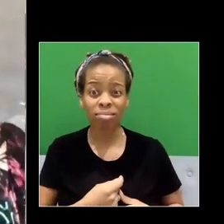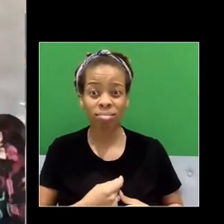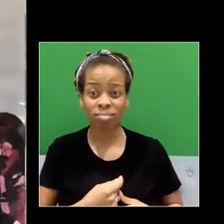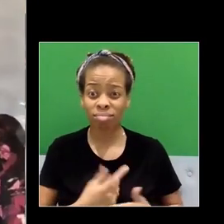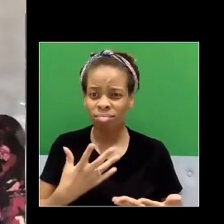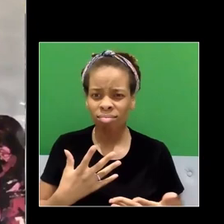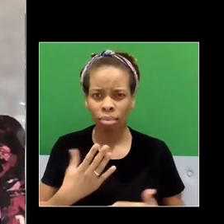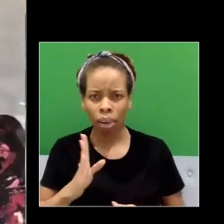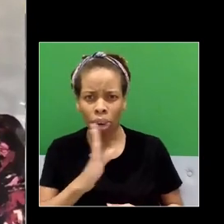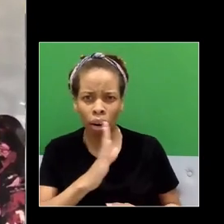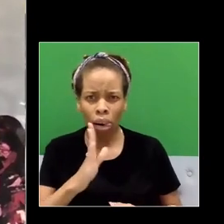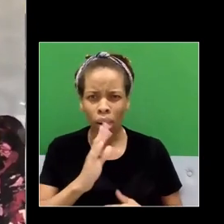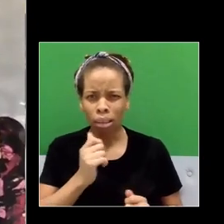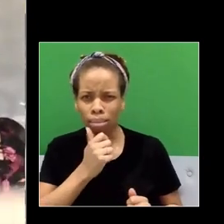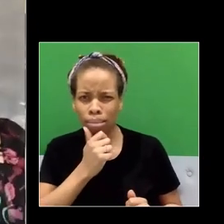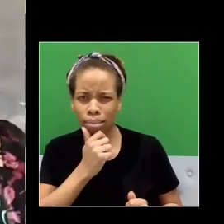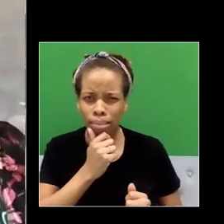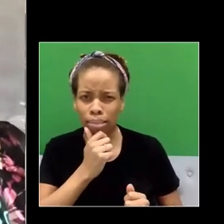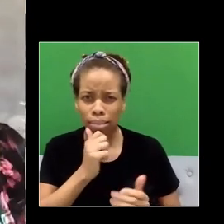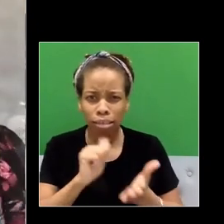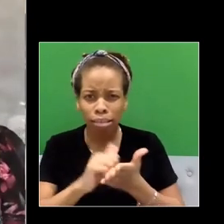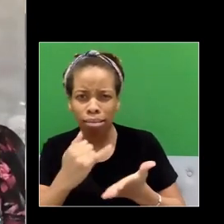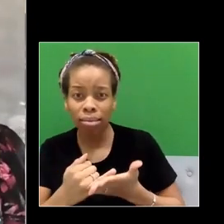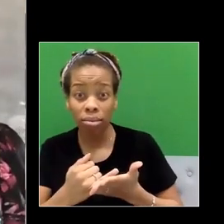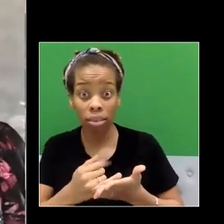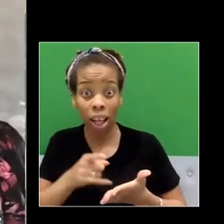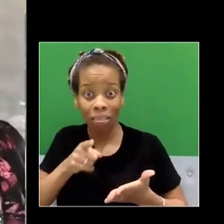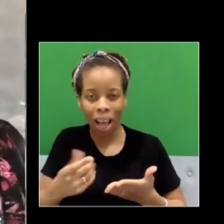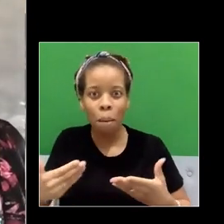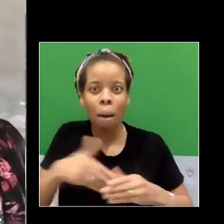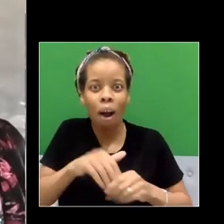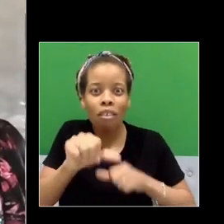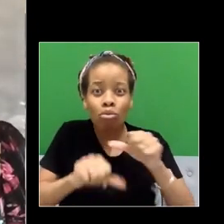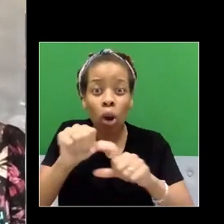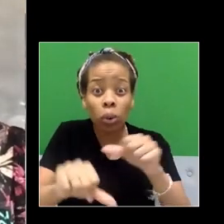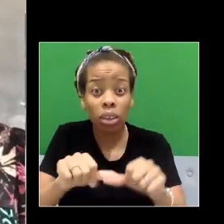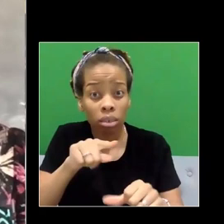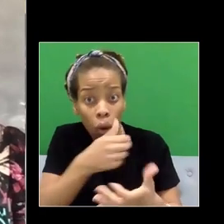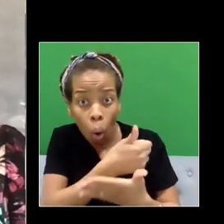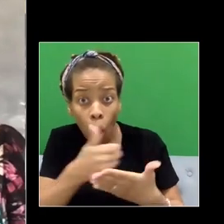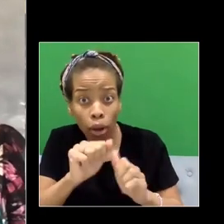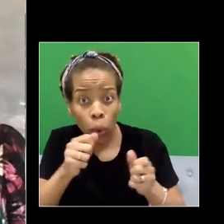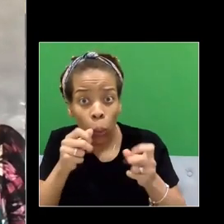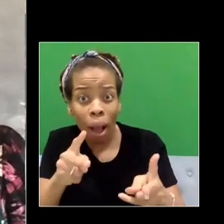with the acceptance of what it is is really crucial. Did you always have that?